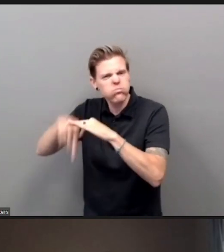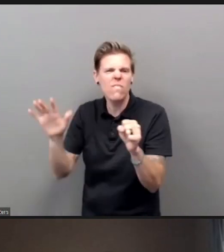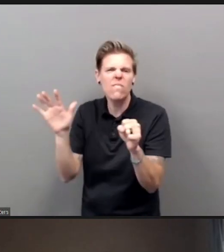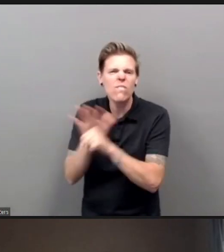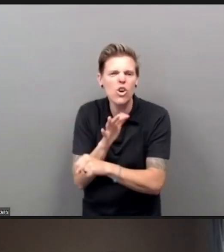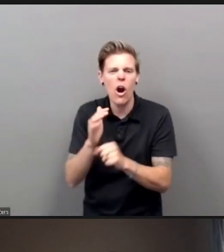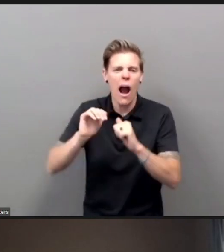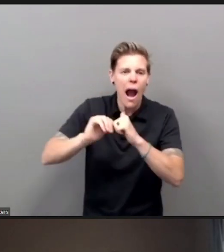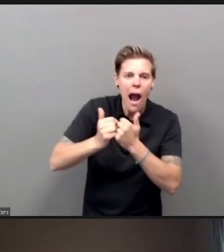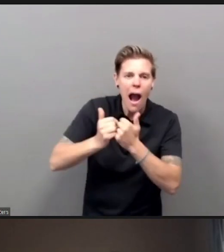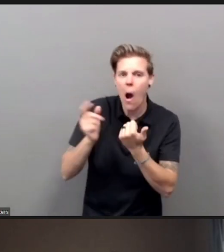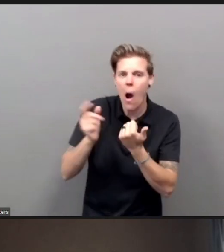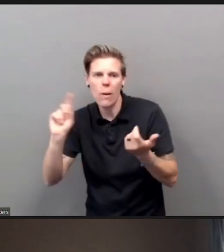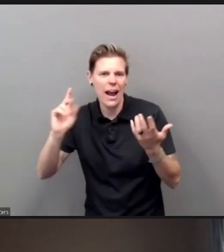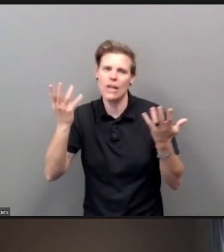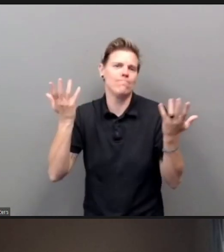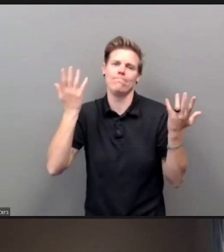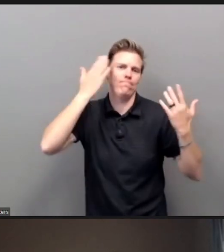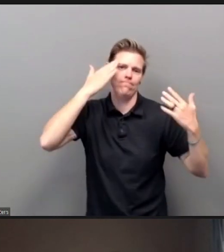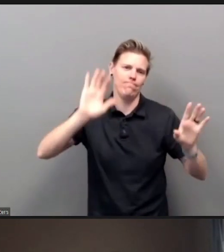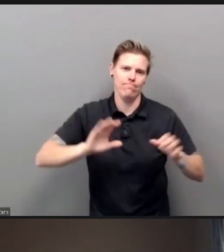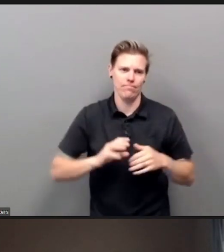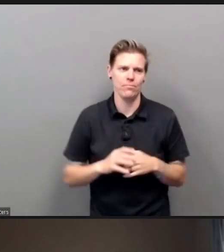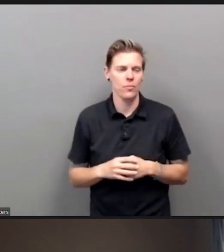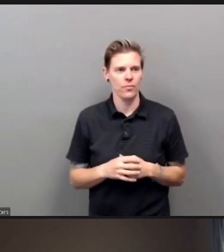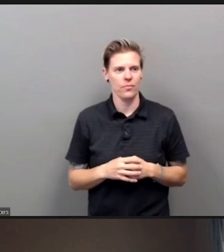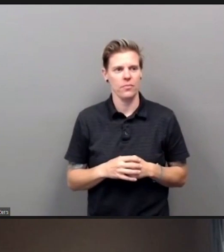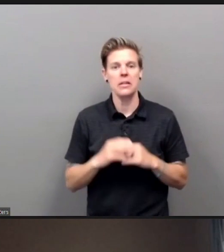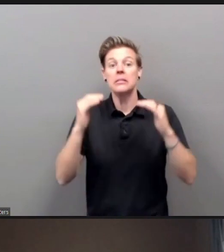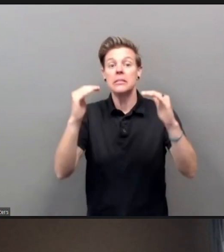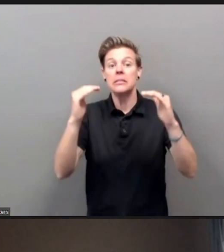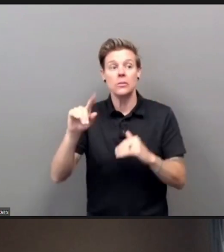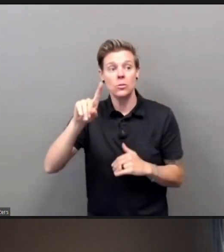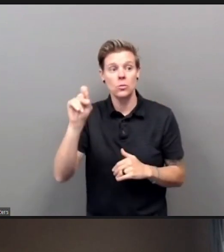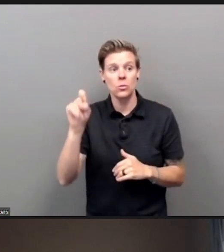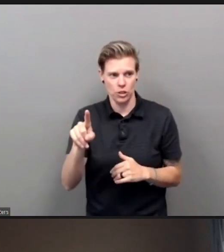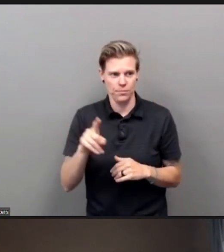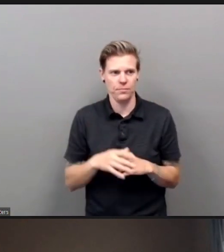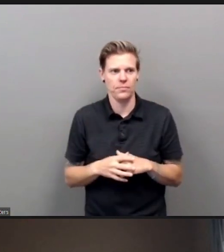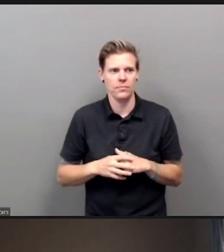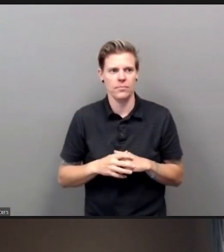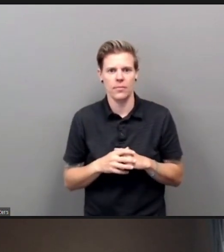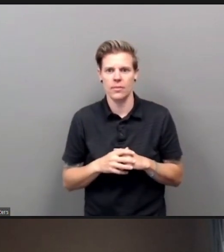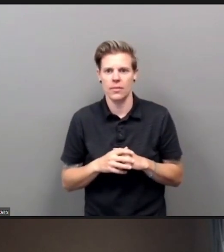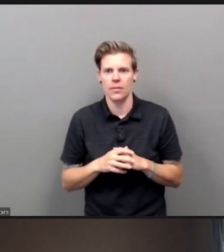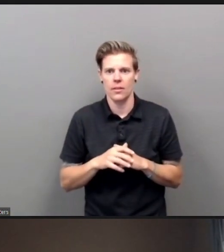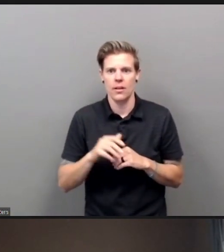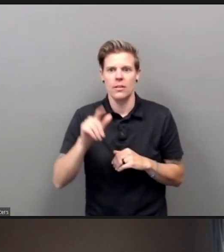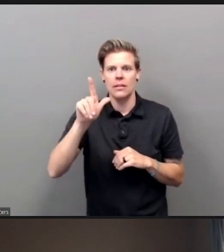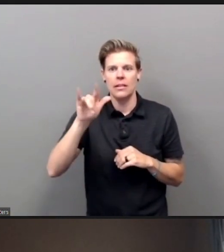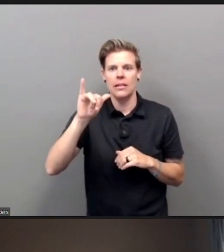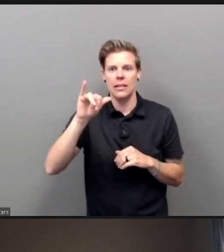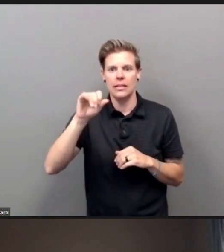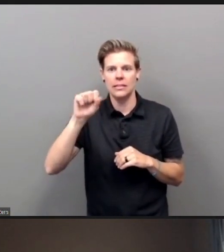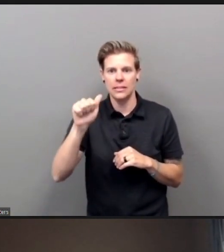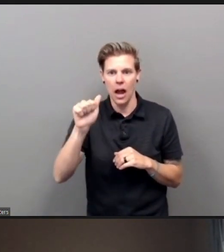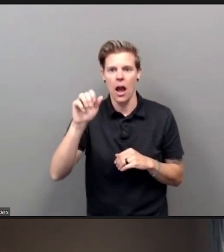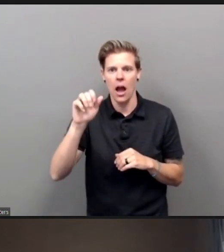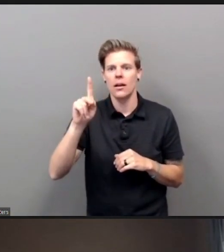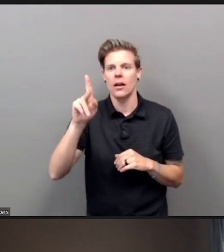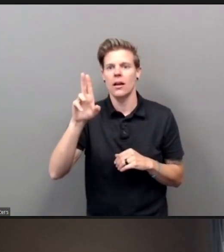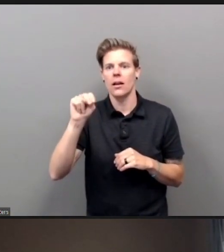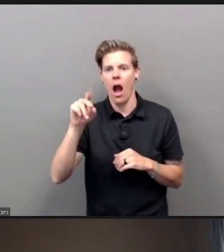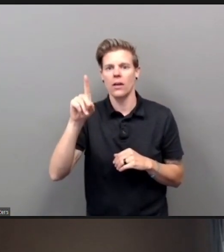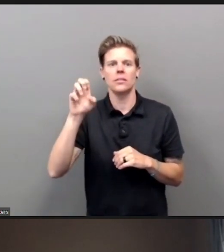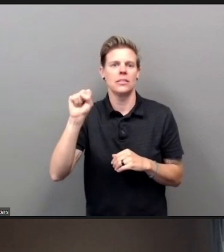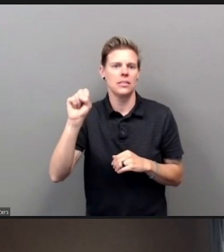Thanks. All right, next up we have Lissa Nedson, followed by Sasha Leninger. Lissa, you should be able to